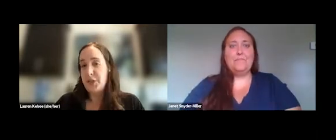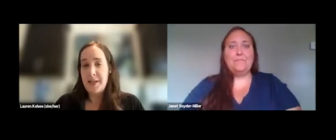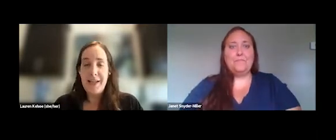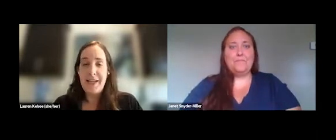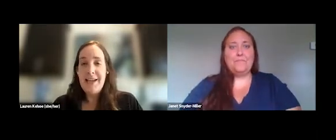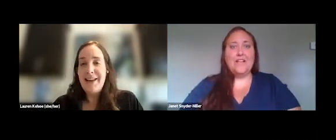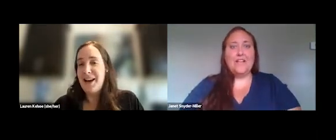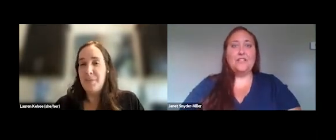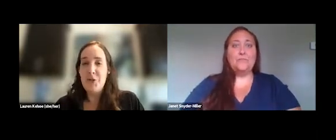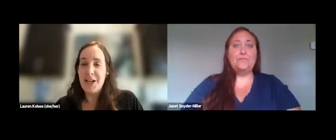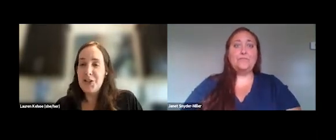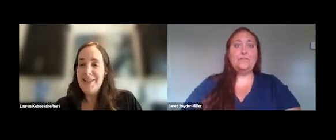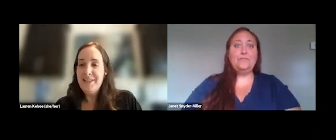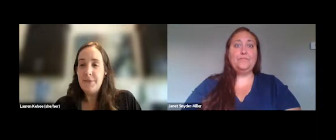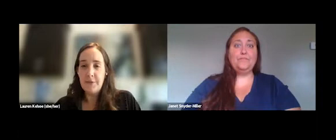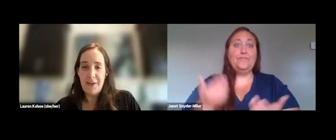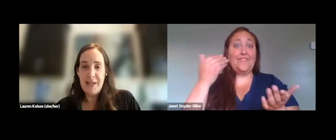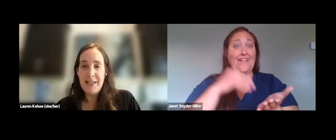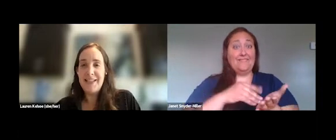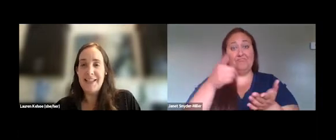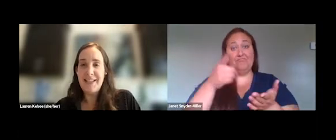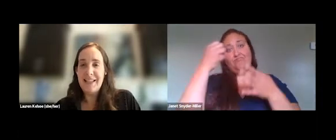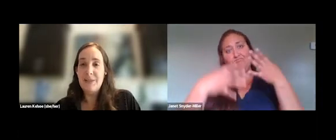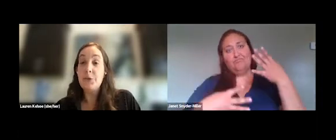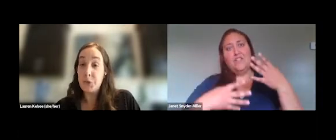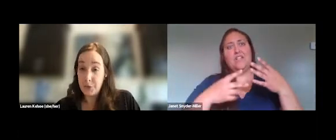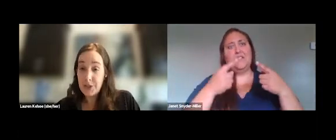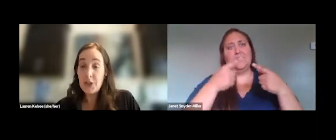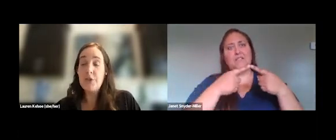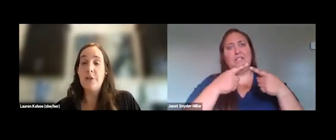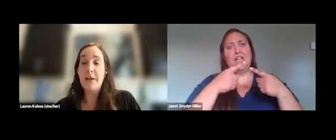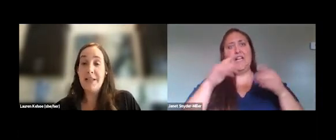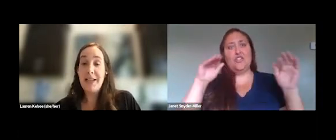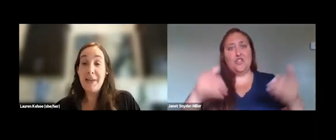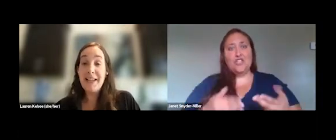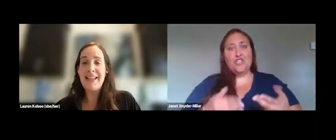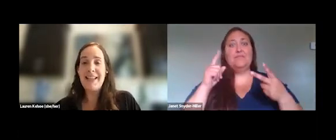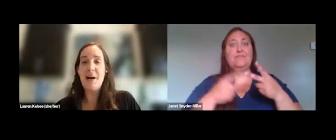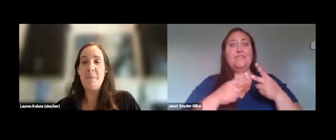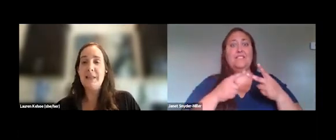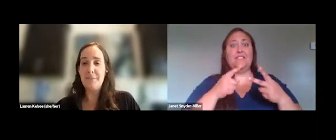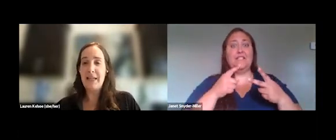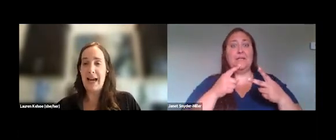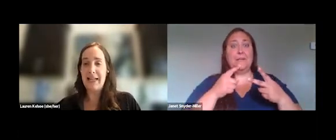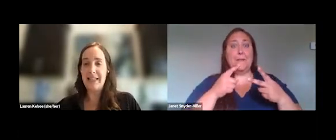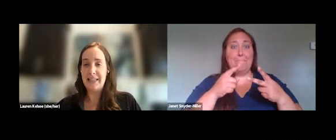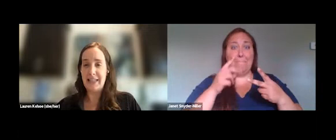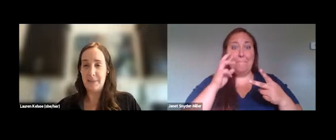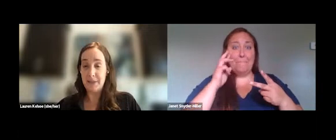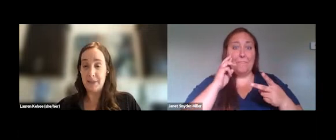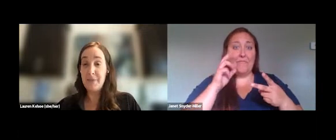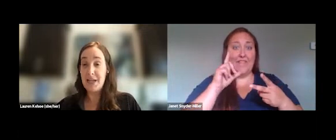So the agenda, again, introduction for 5 minutes, the user research for about 10 minutes,